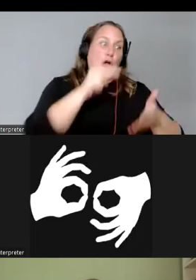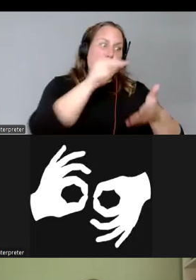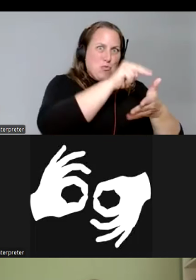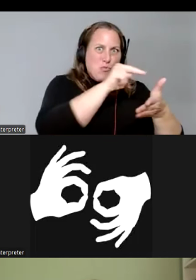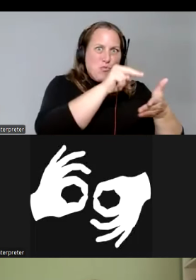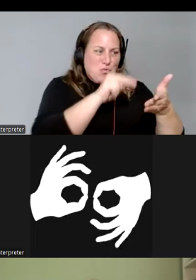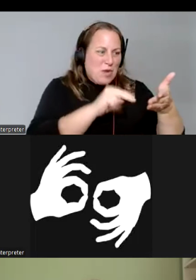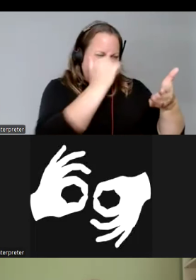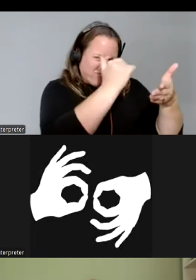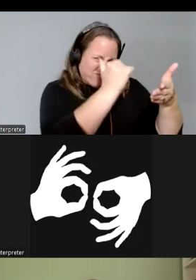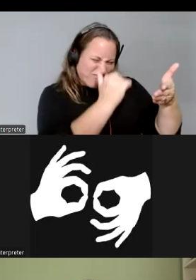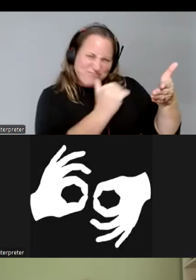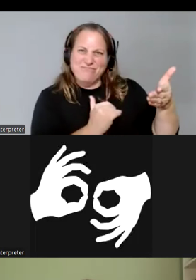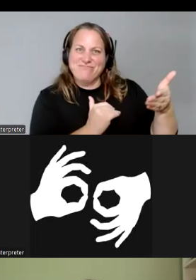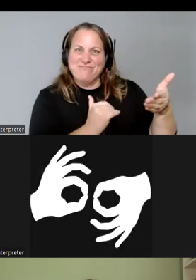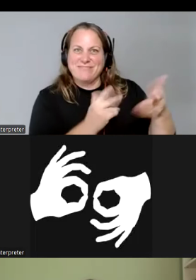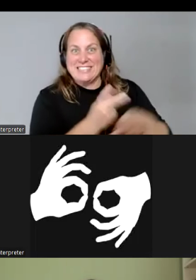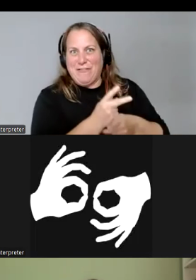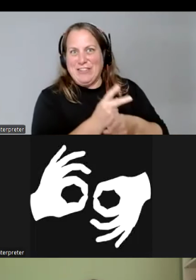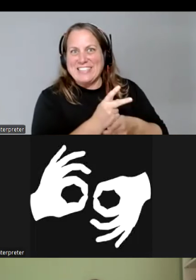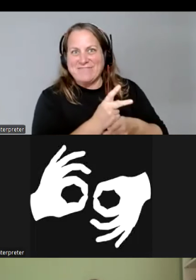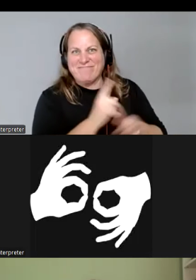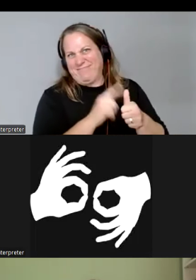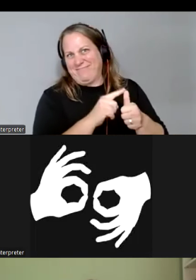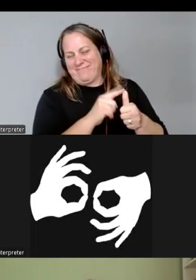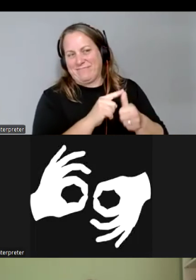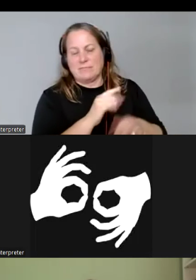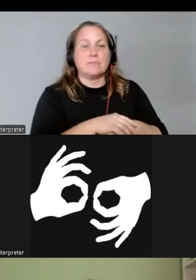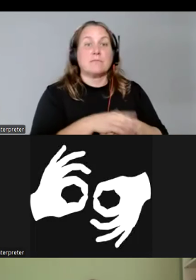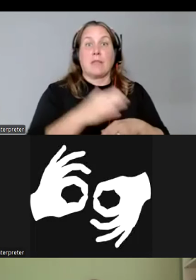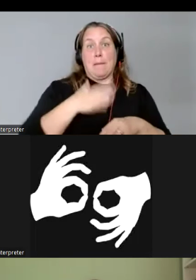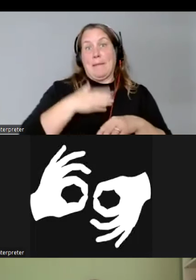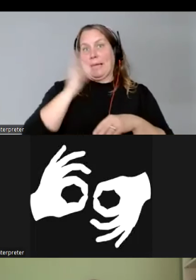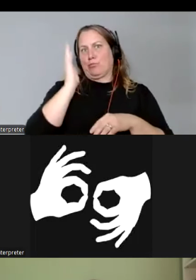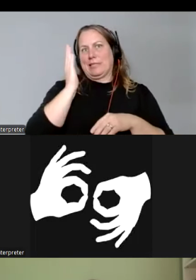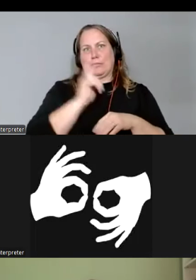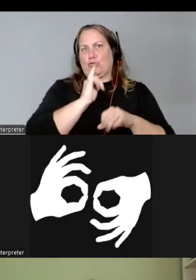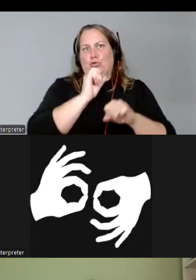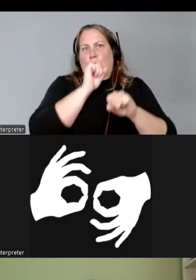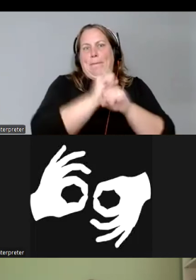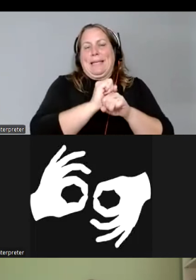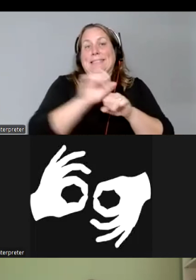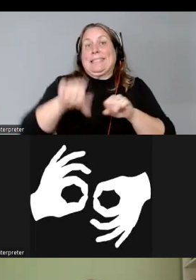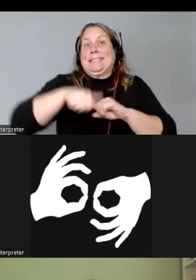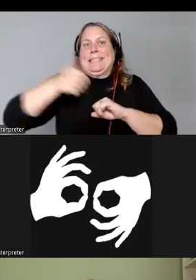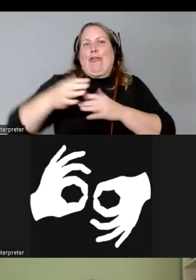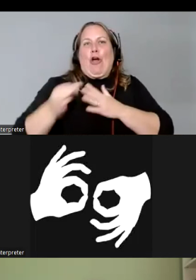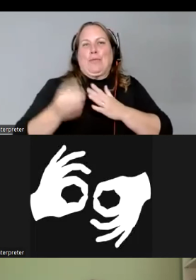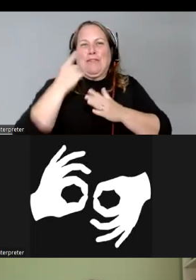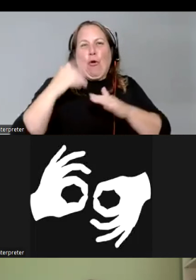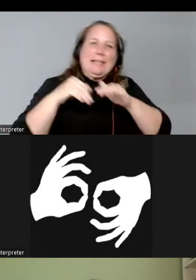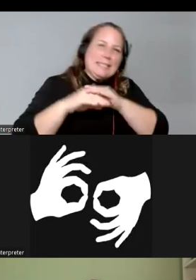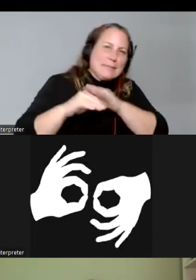carefully. And that's my presentation is essentially an alternative format for the program guidelines.